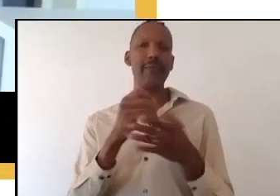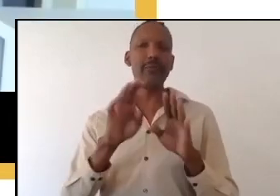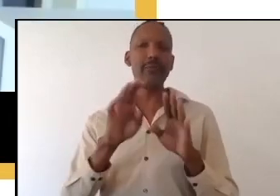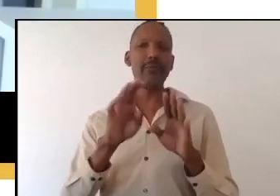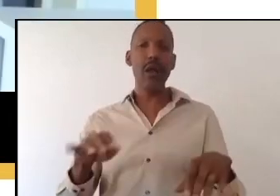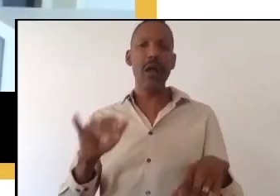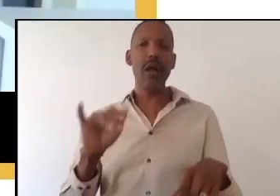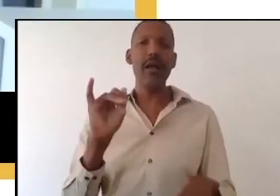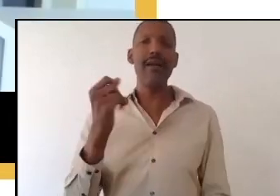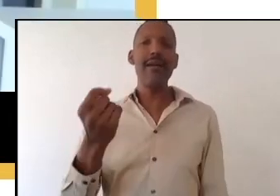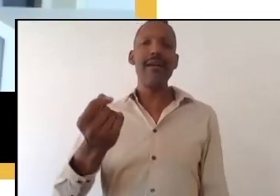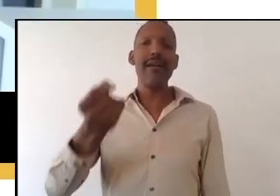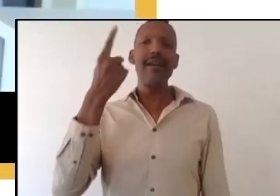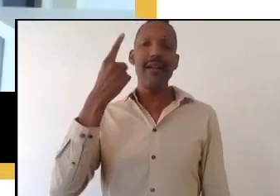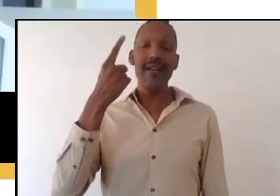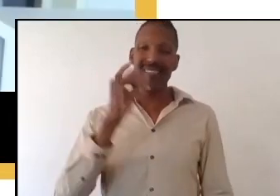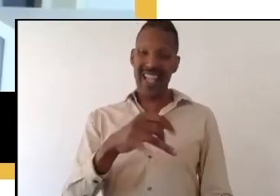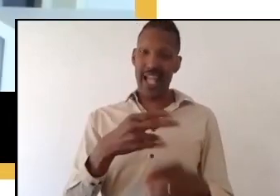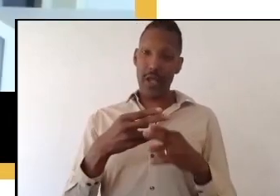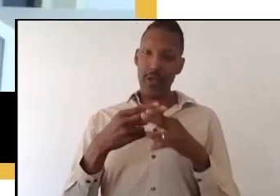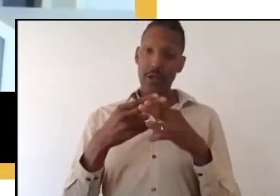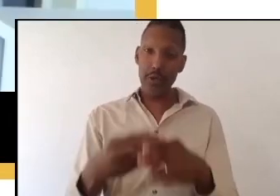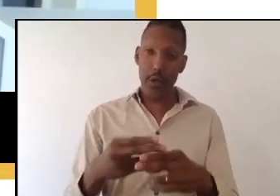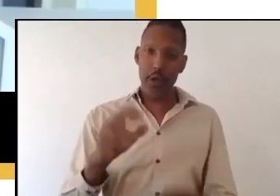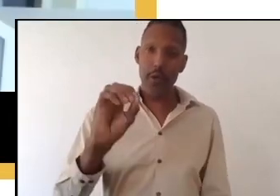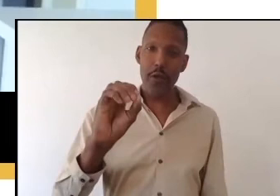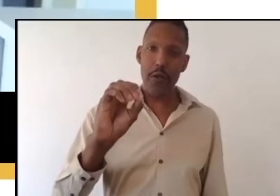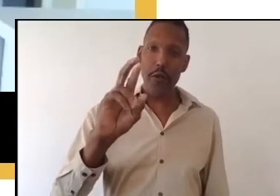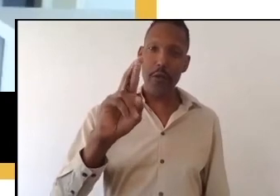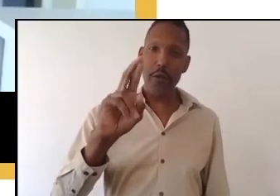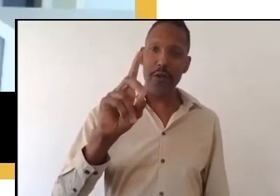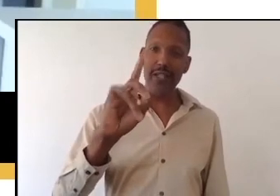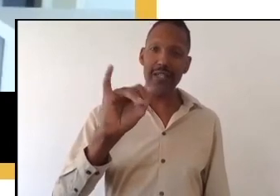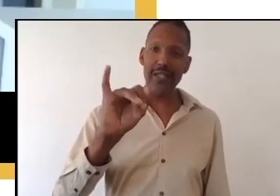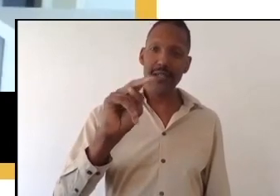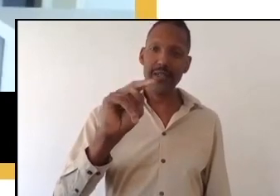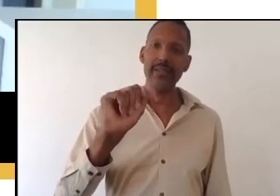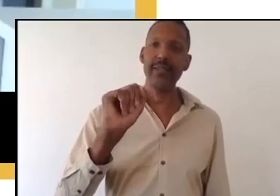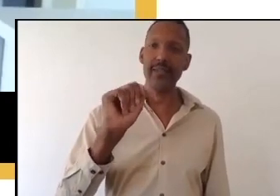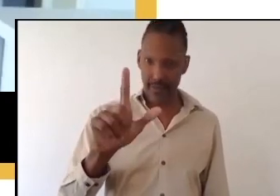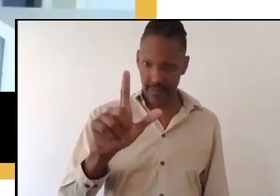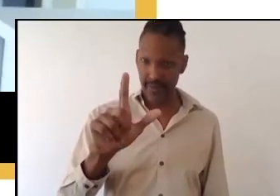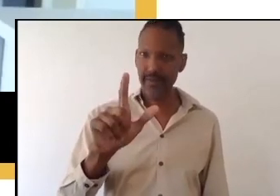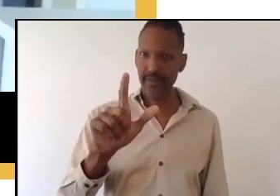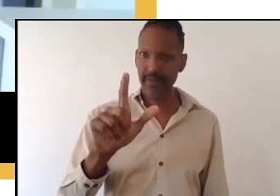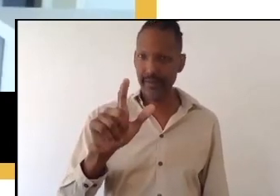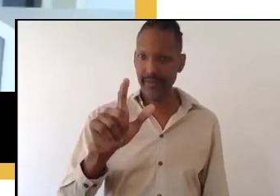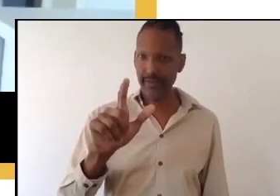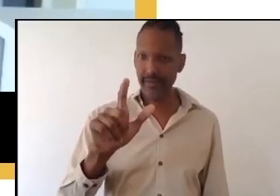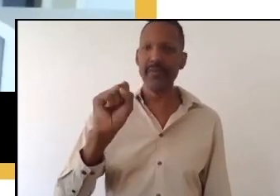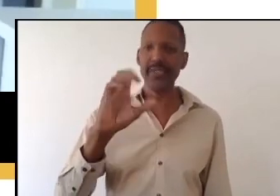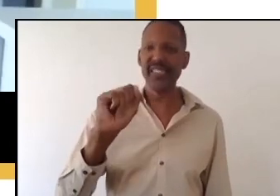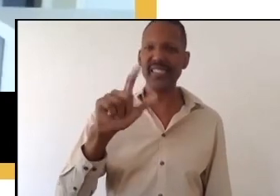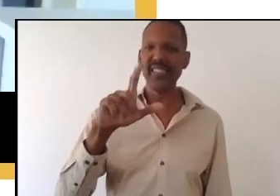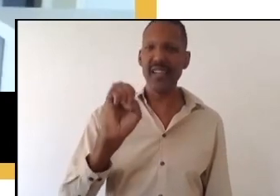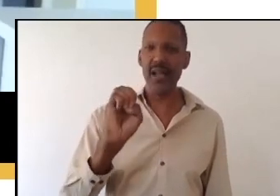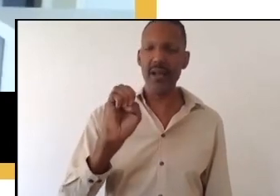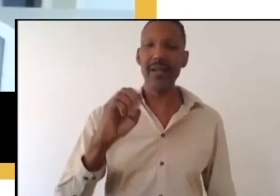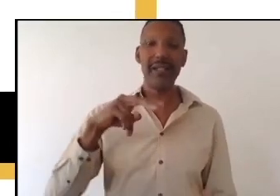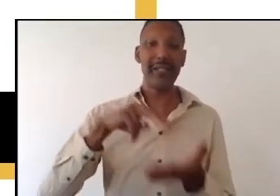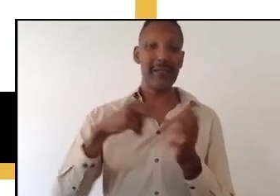into what's called the ordinal scale, which is ranking more or less. There's a lot of science behind